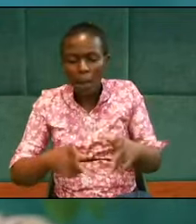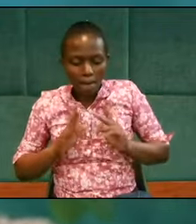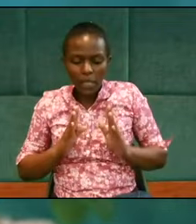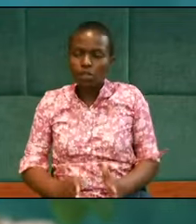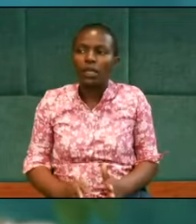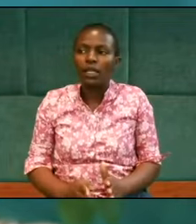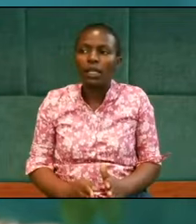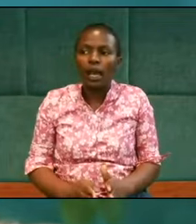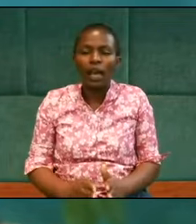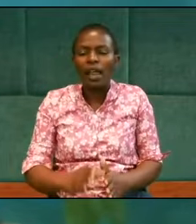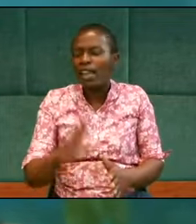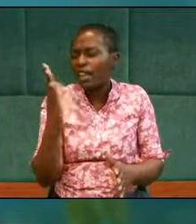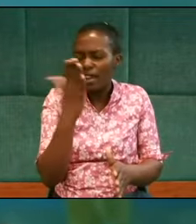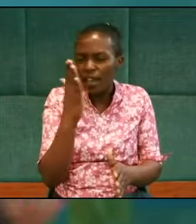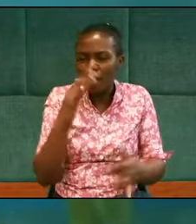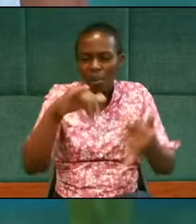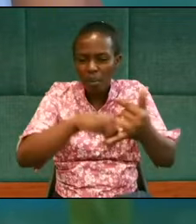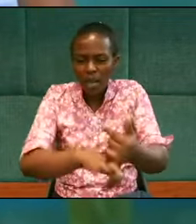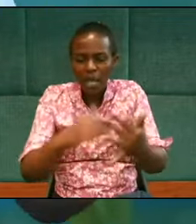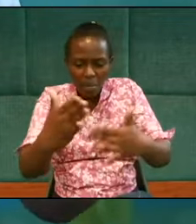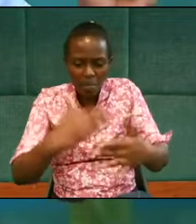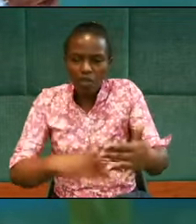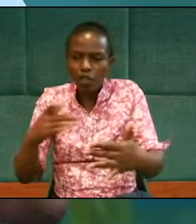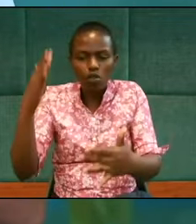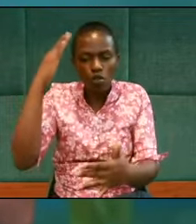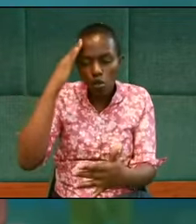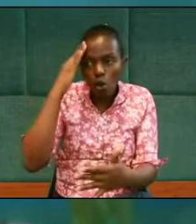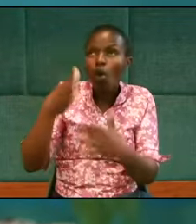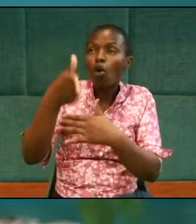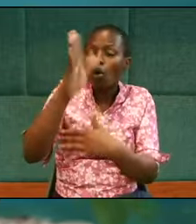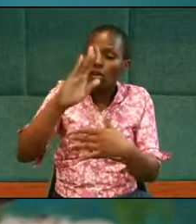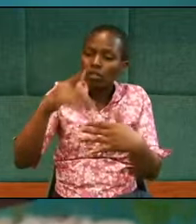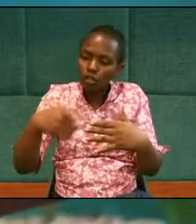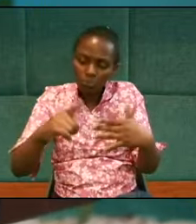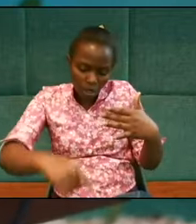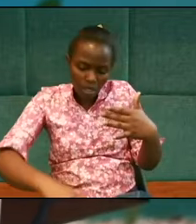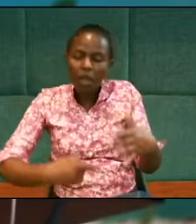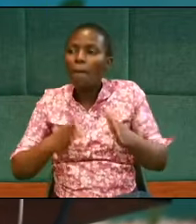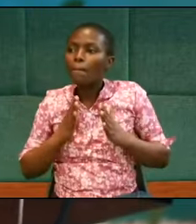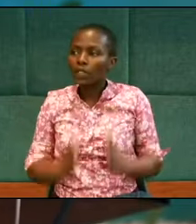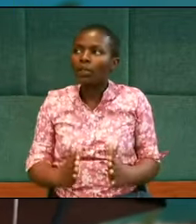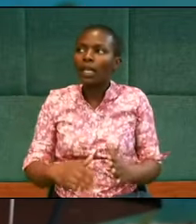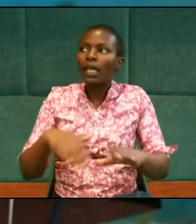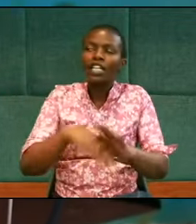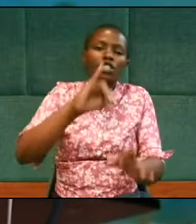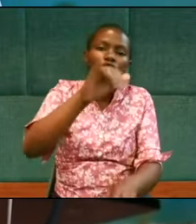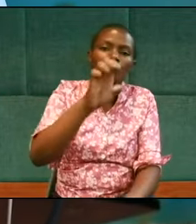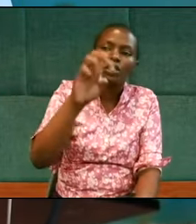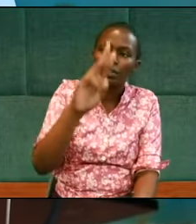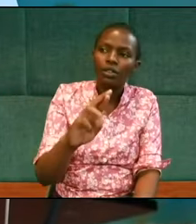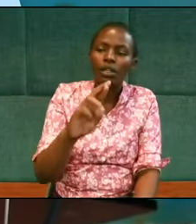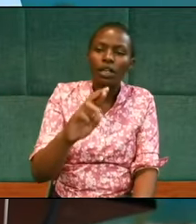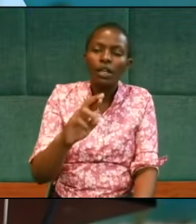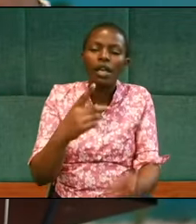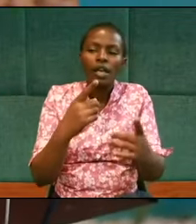marry before you know God for yourself personally. Jeremiah says, that says